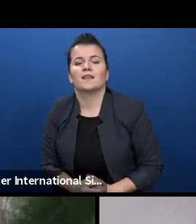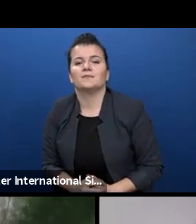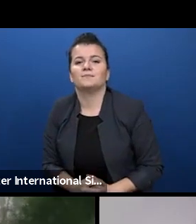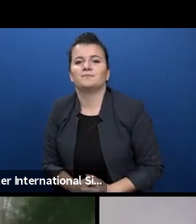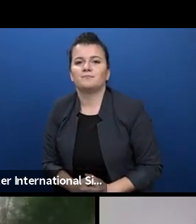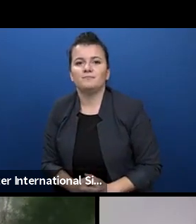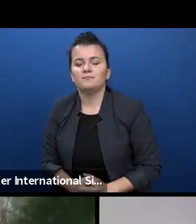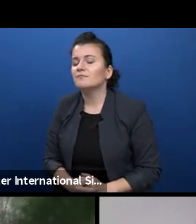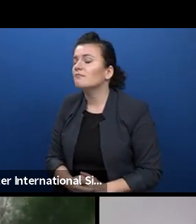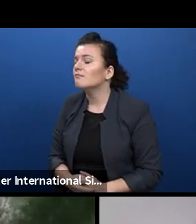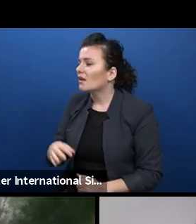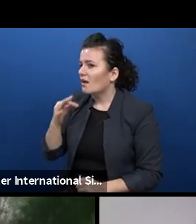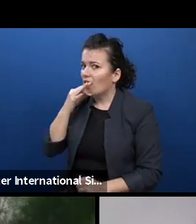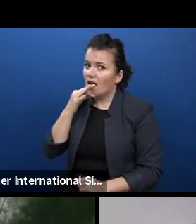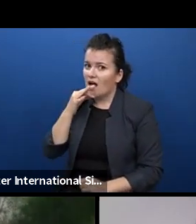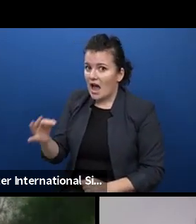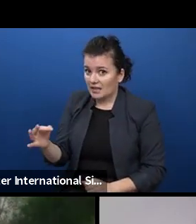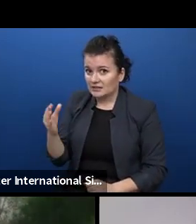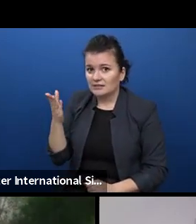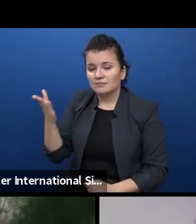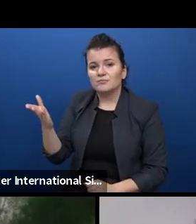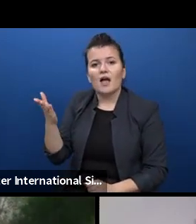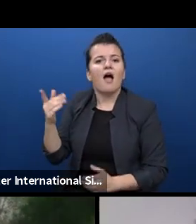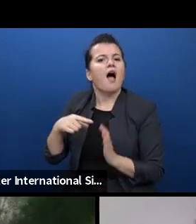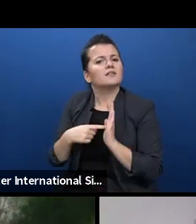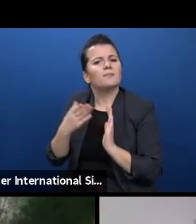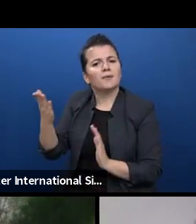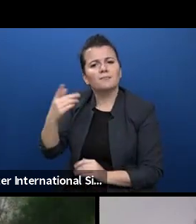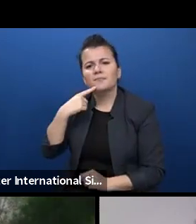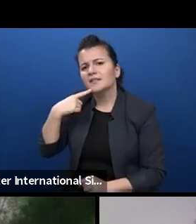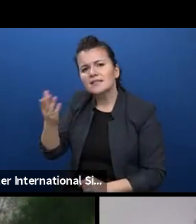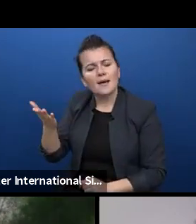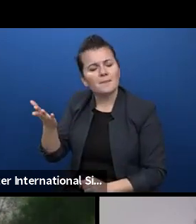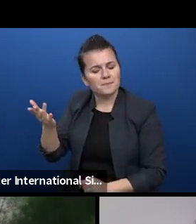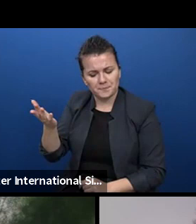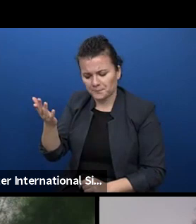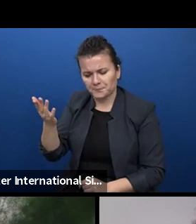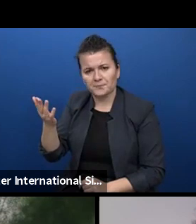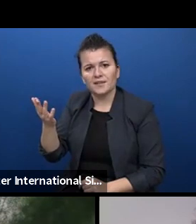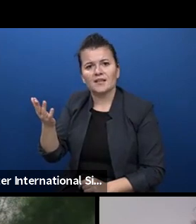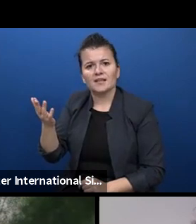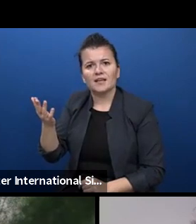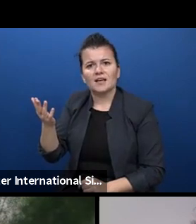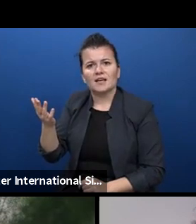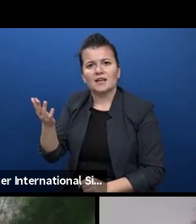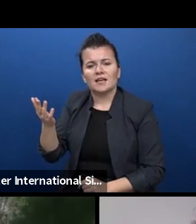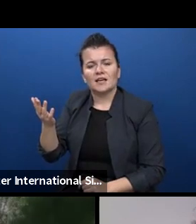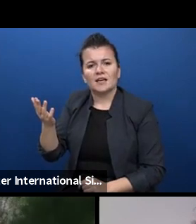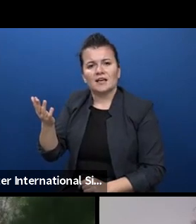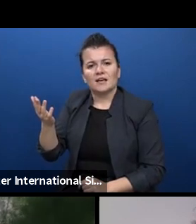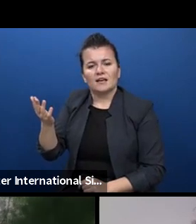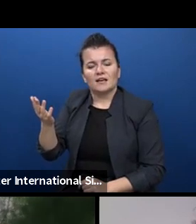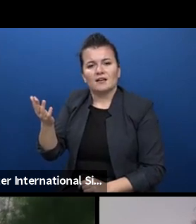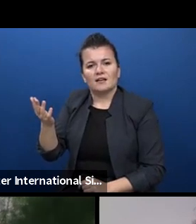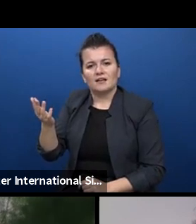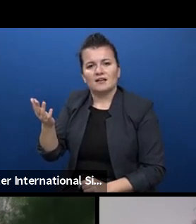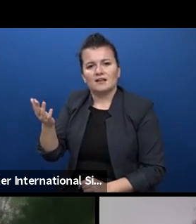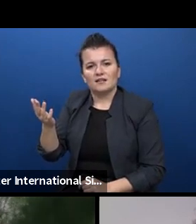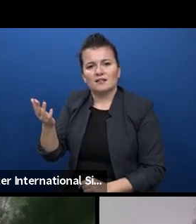an example you would like to mention that really shows that it can be